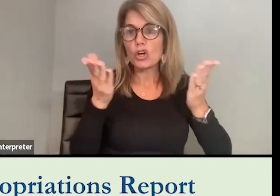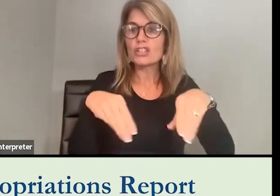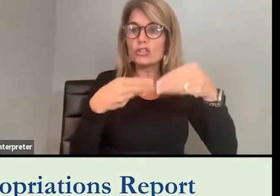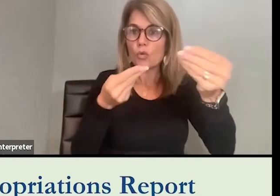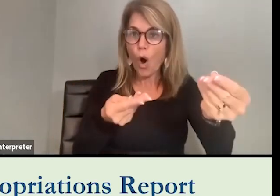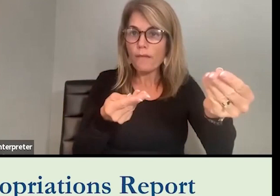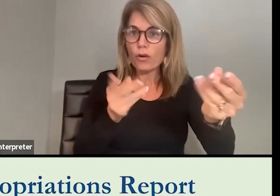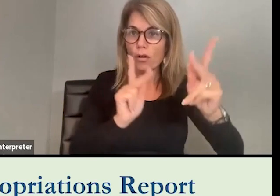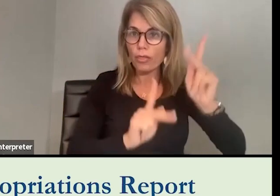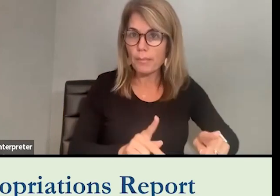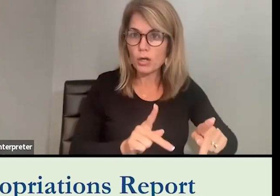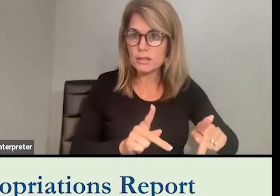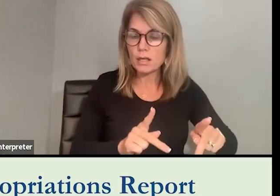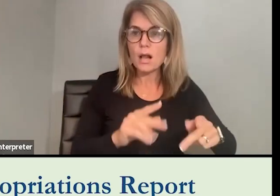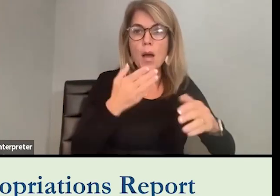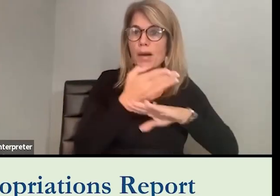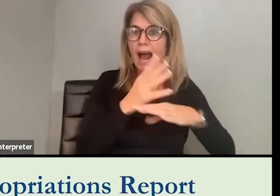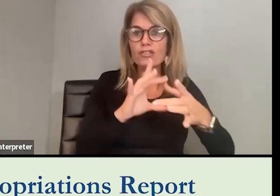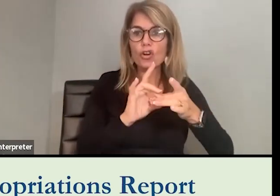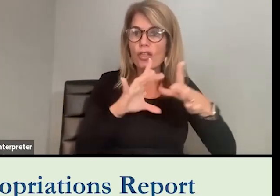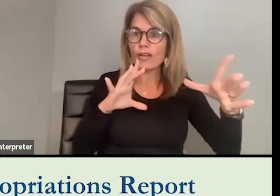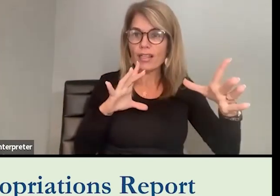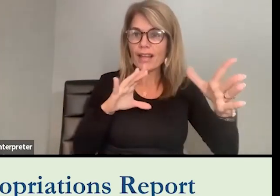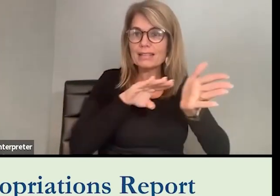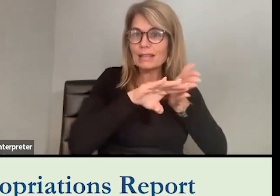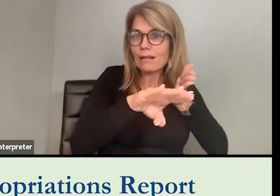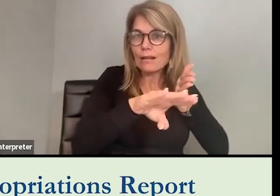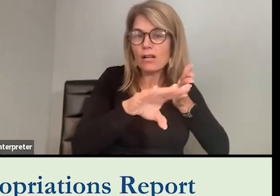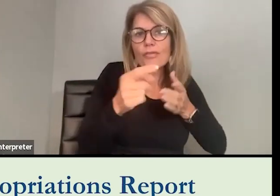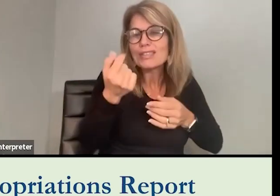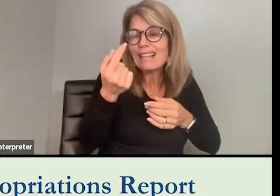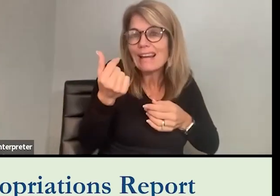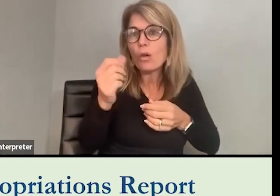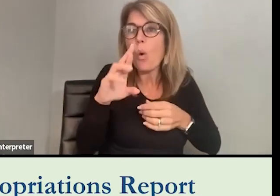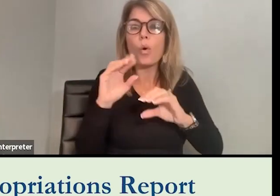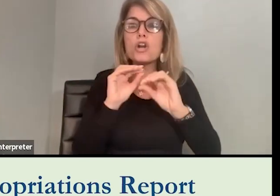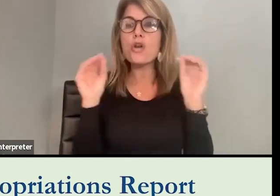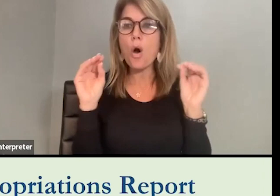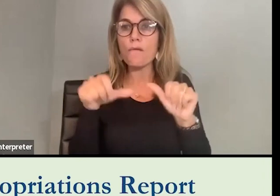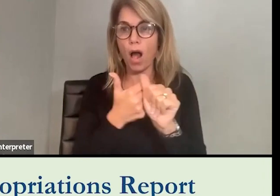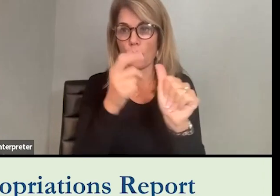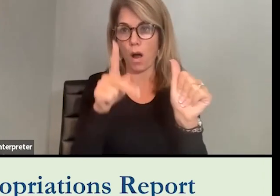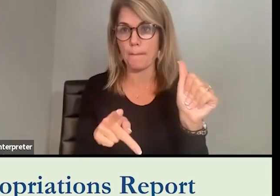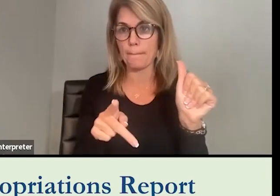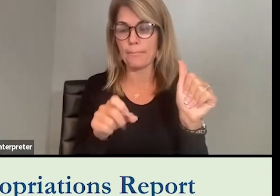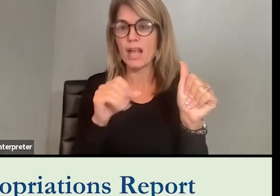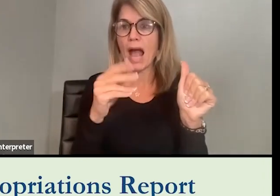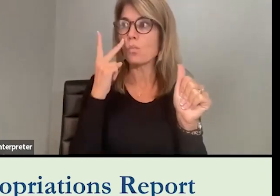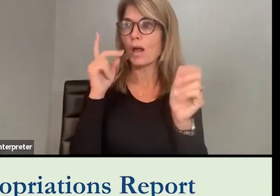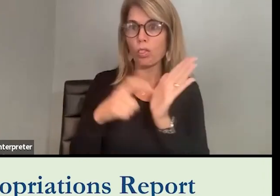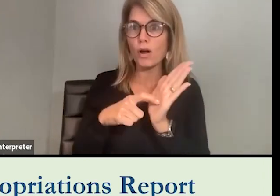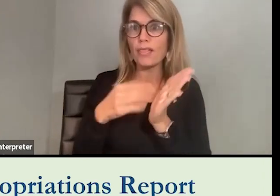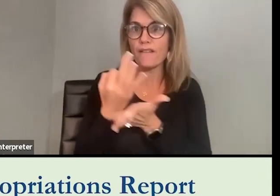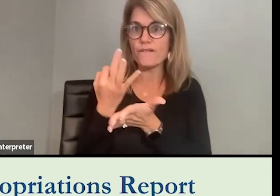the beginning. But once they're released, there's little or no follow-up. So you also want to weave that in and recognizing that the funding is inadequate to